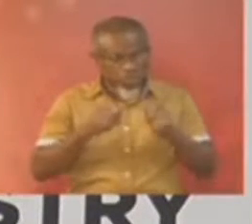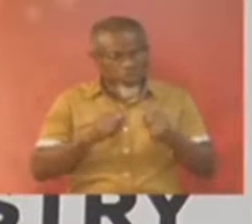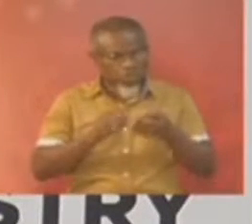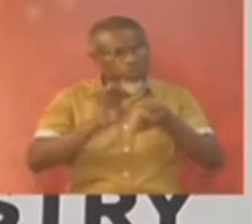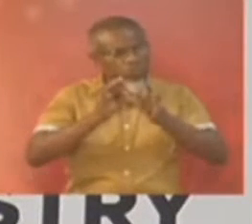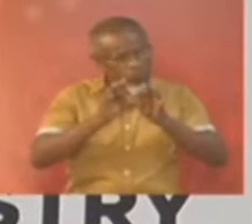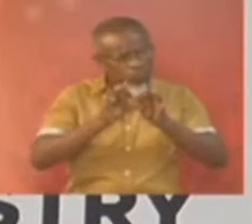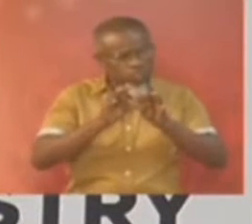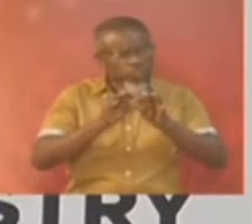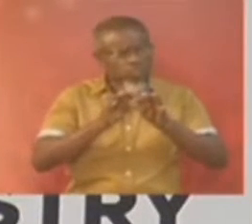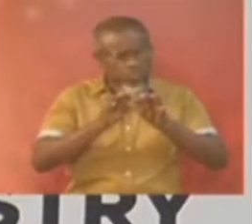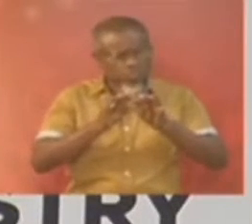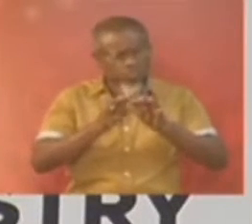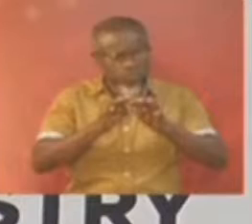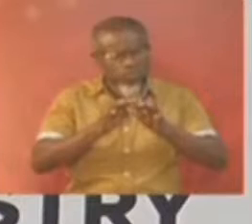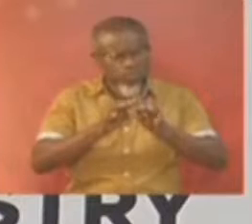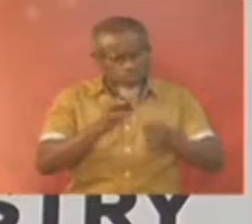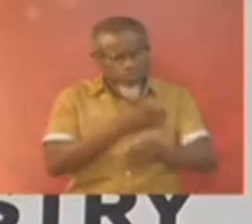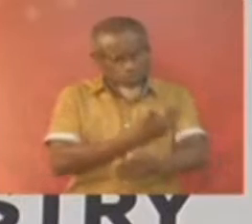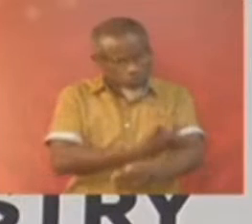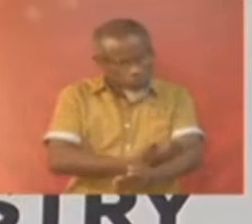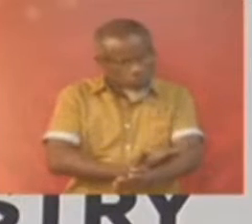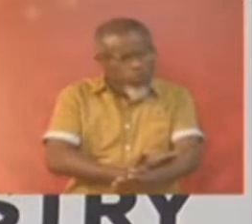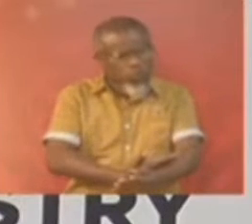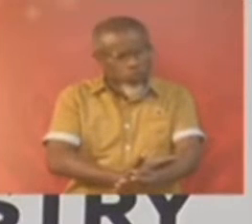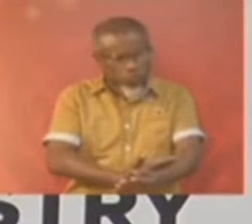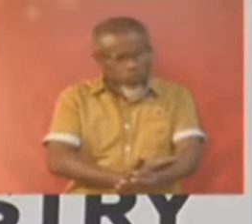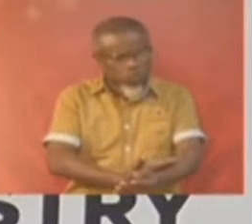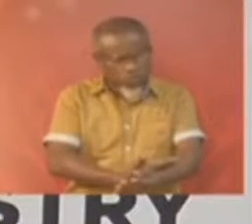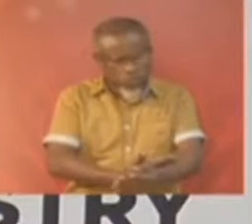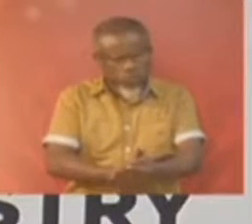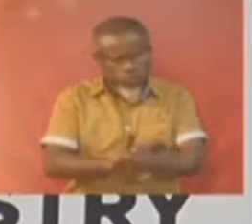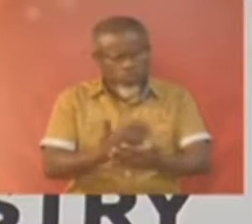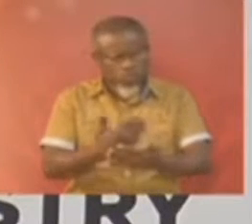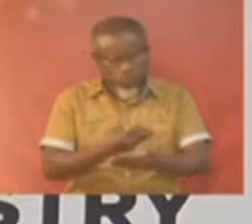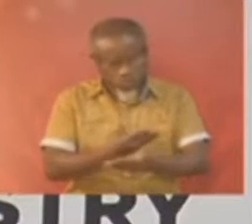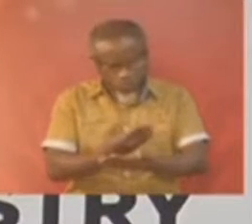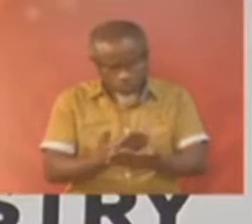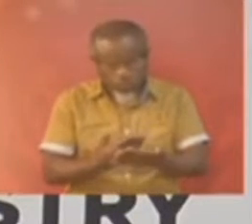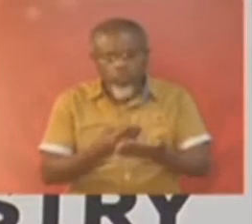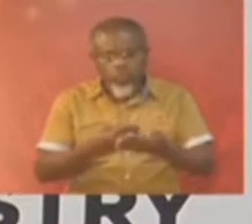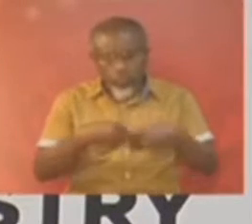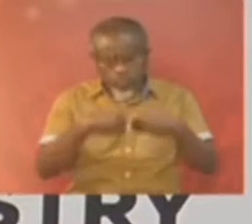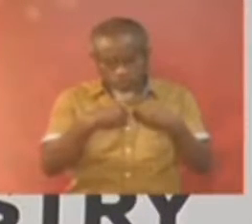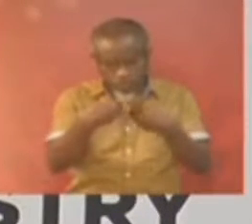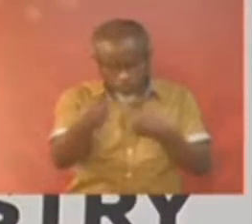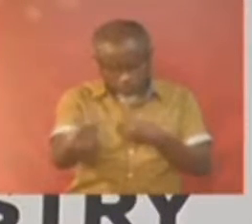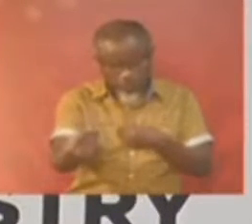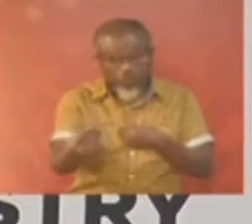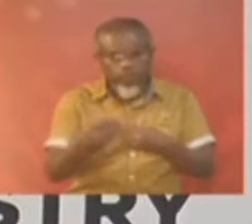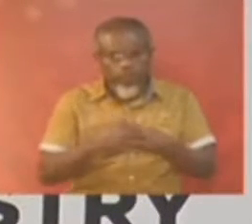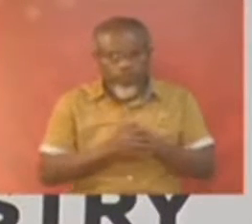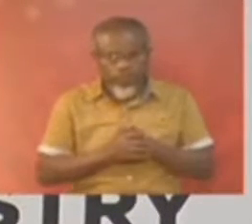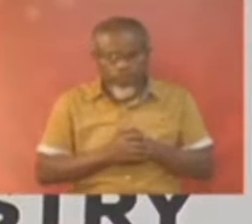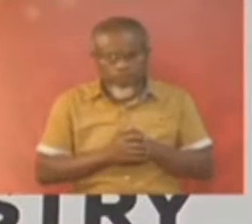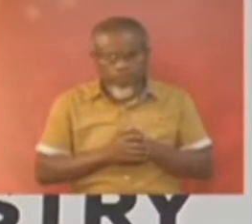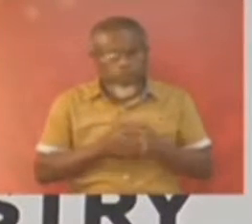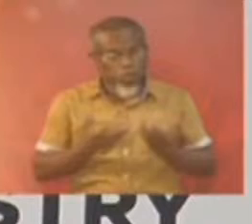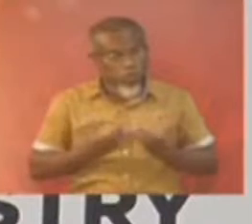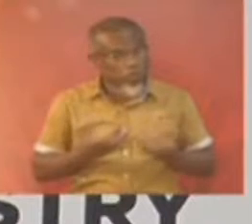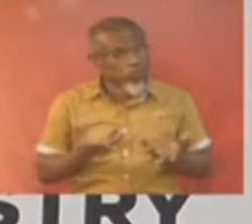albeit blood donation in Trinidad and Tobago has always been an issue, and we want to encourage persons to really come out and give